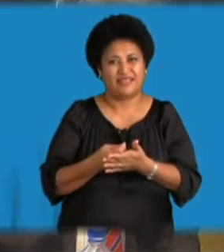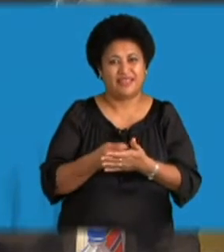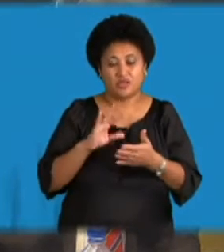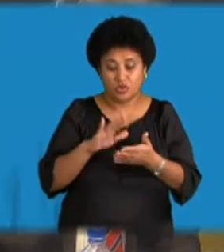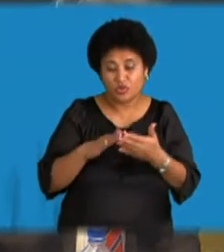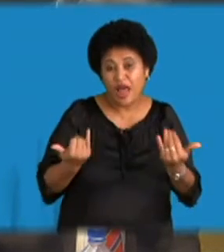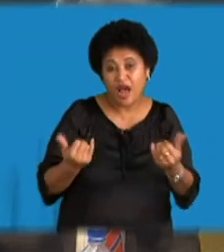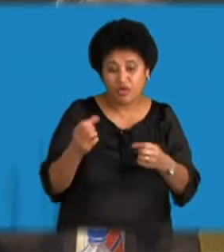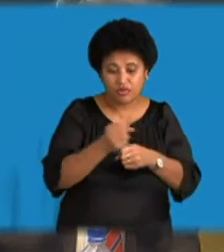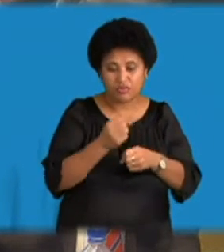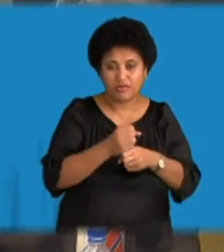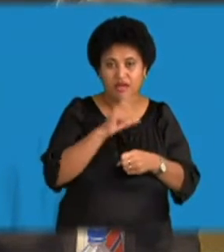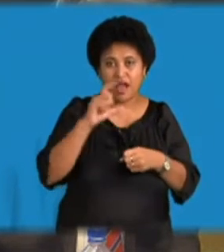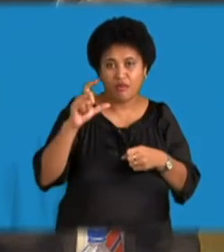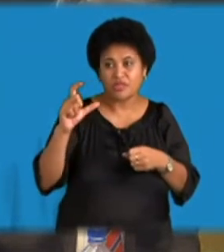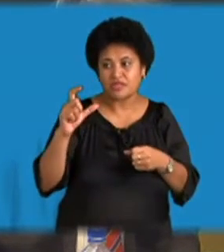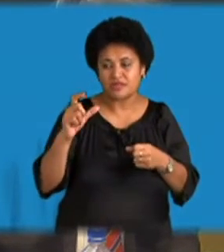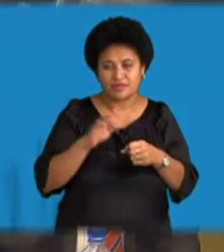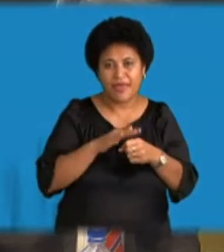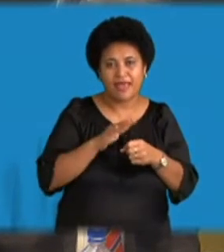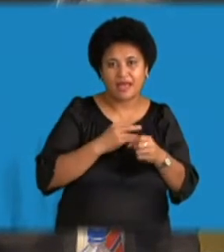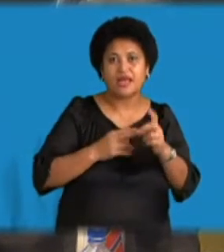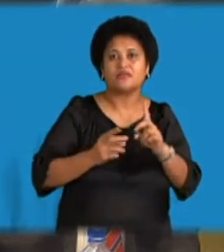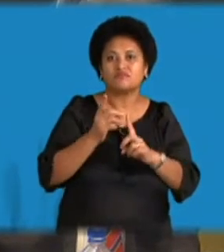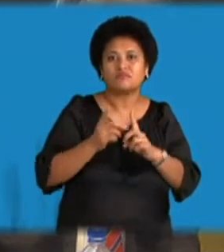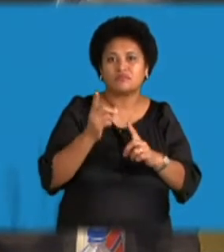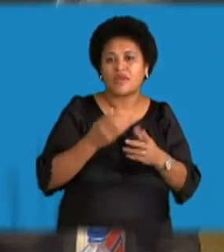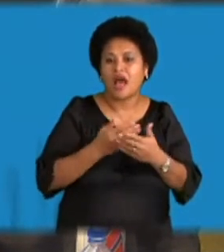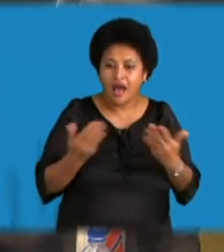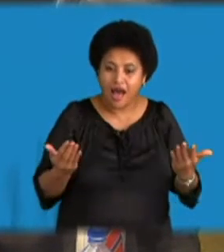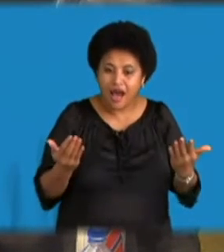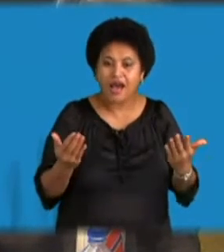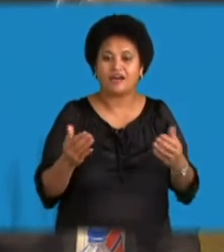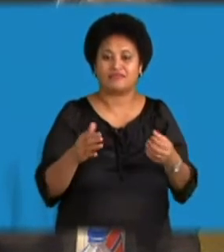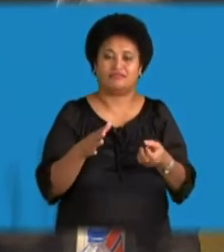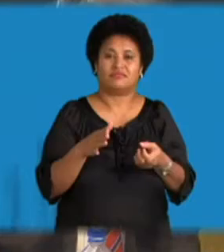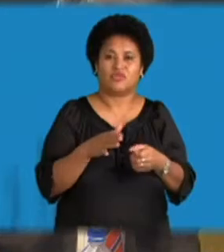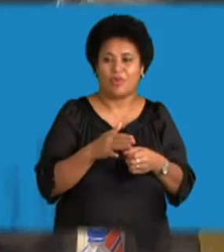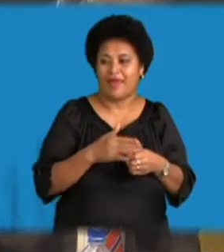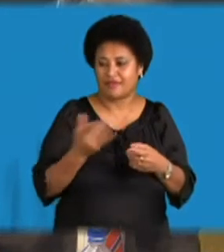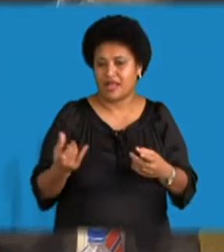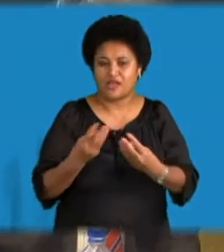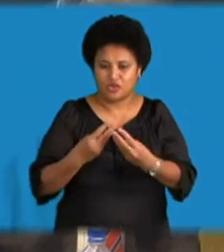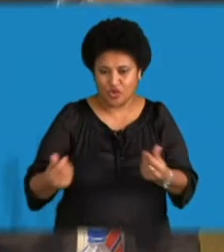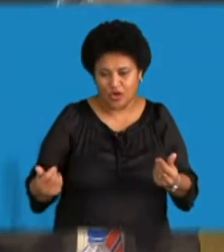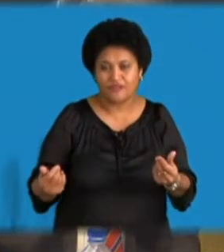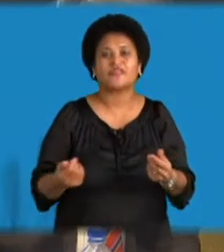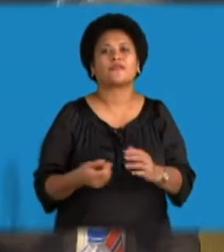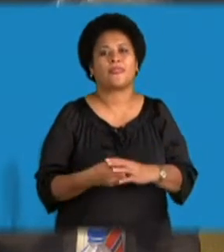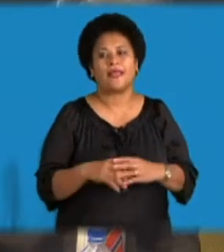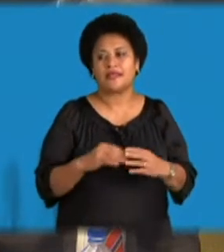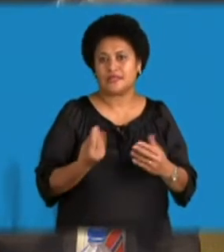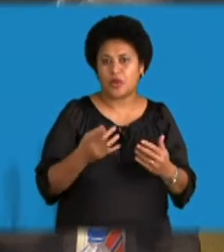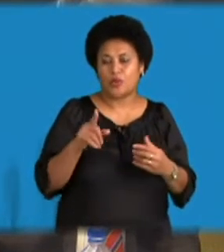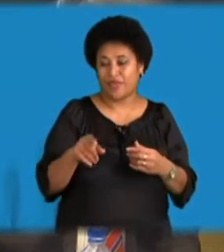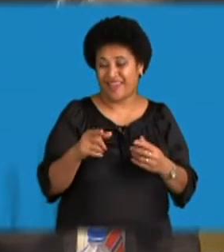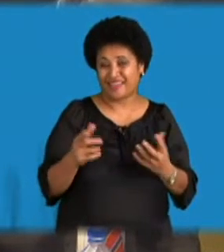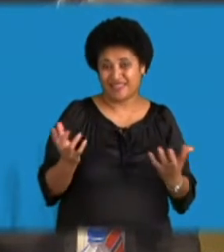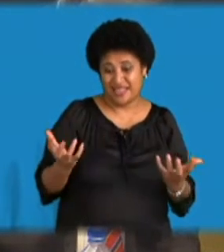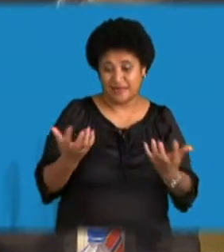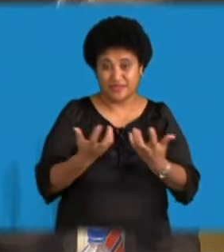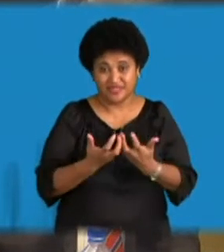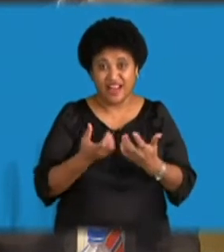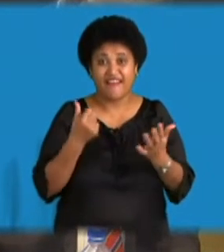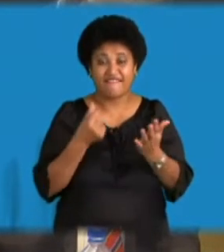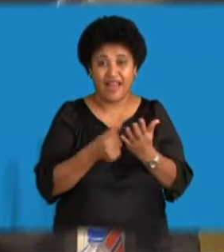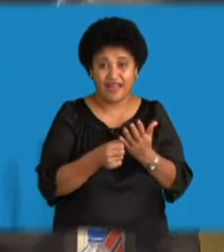lot of technology in respect of reducing their carbon footprint. But on the other hand, there's very little interest in adaptation finance.